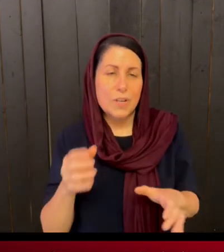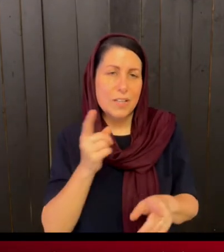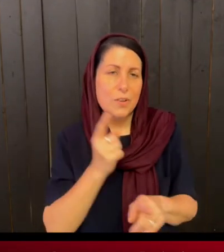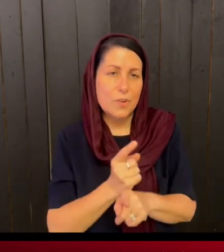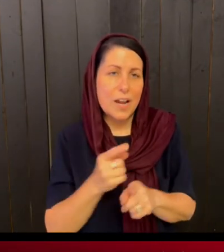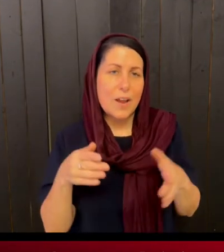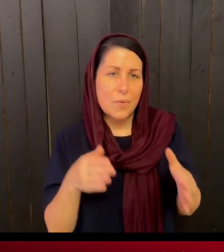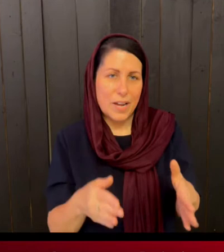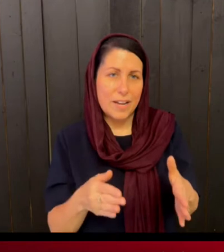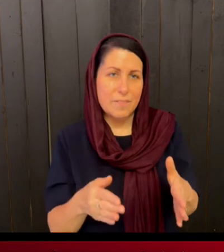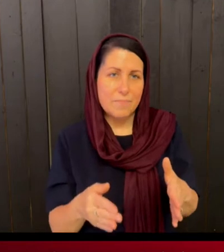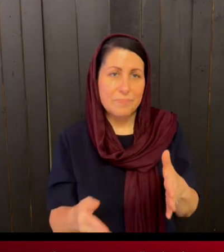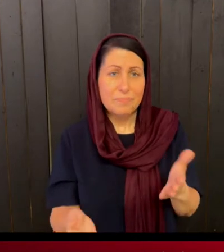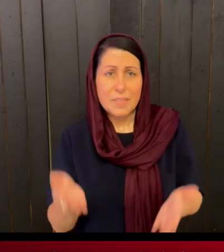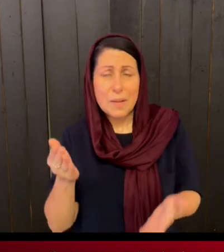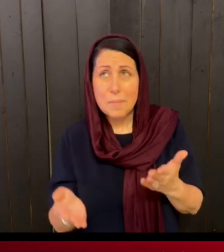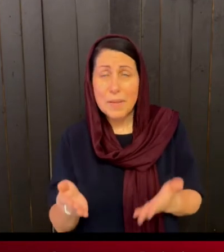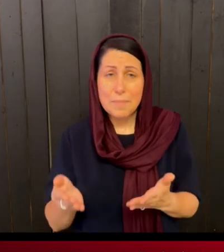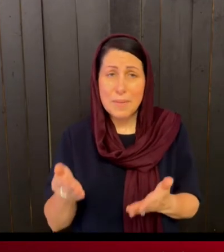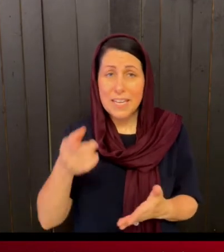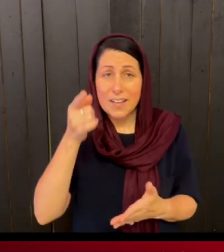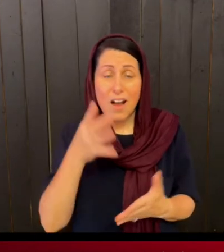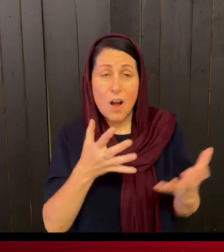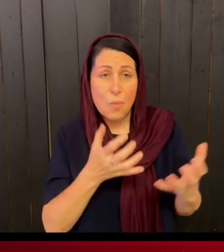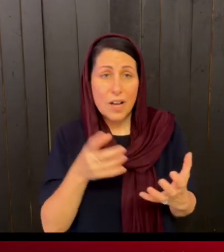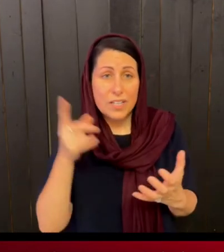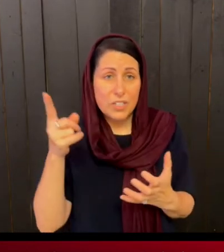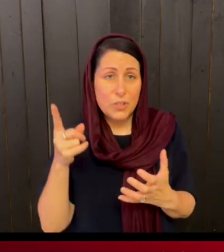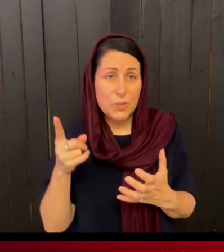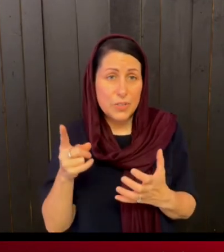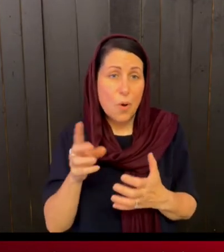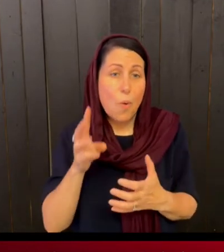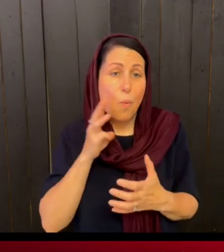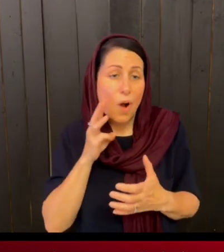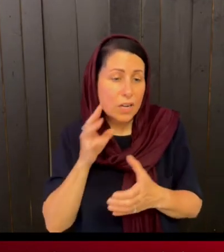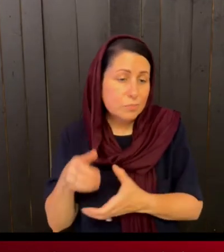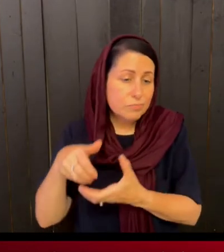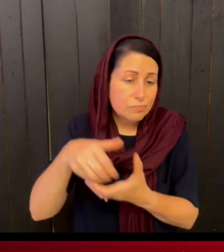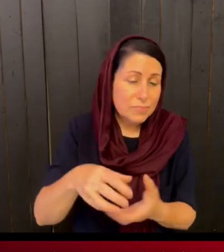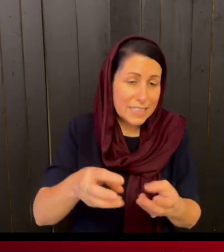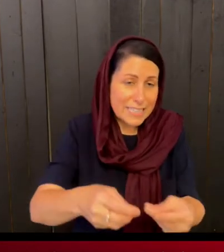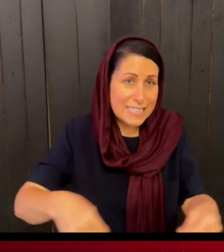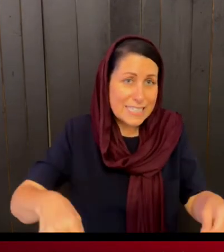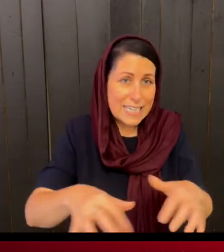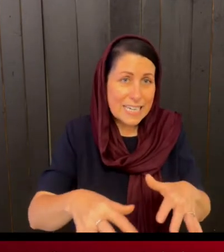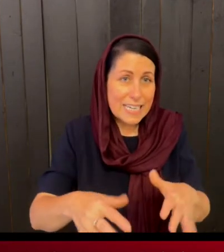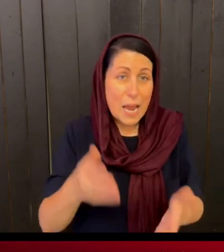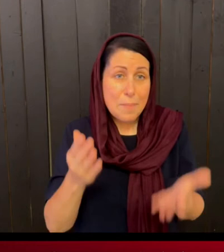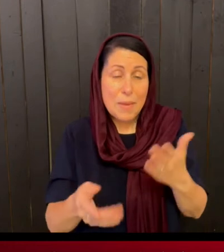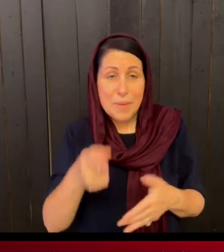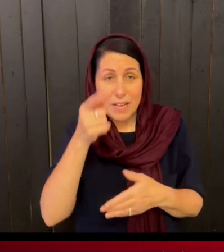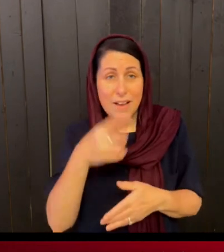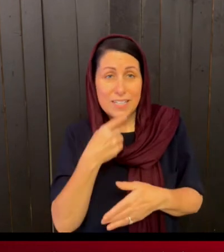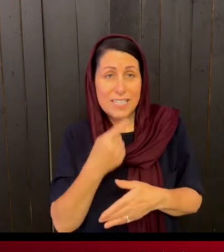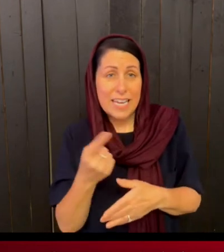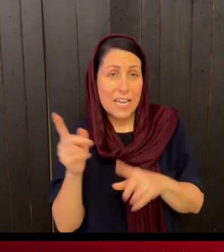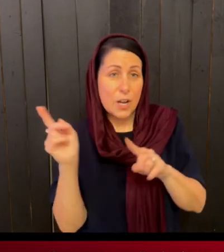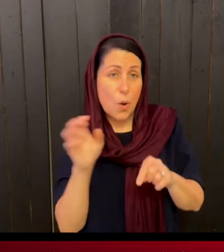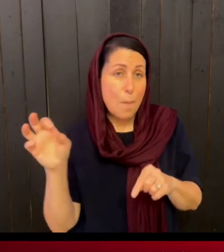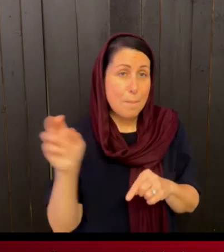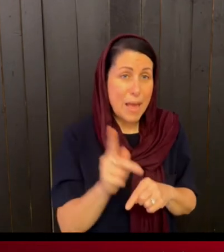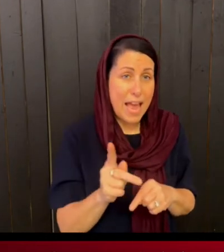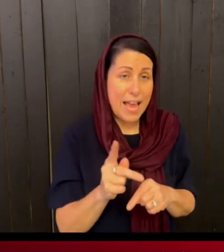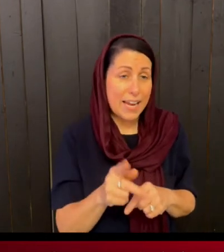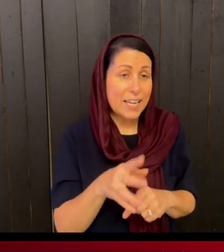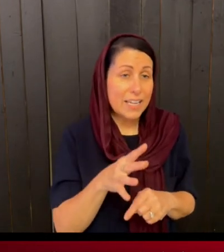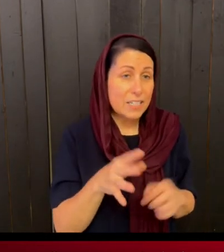the seed that you planted. So there is that. But sometimes God is just saying, go back, talk to them again. Or there's many, I can't name all the different